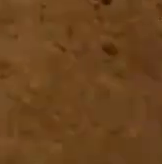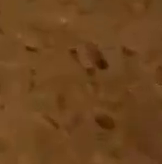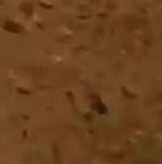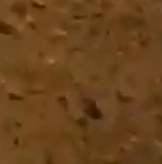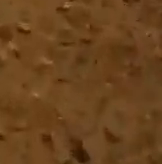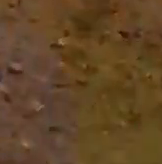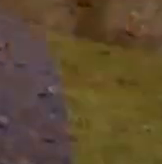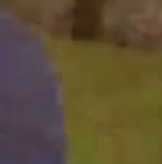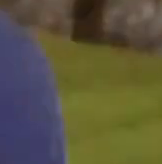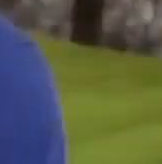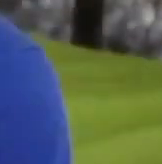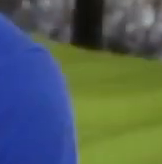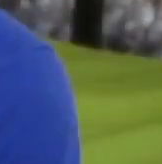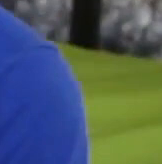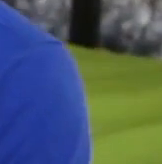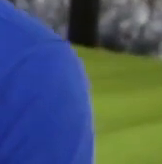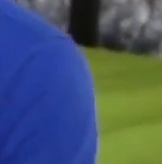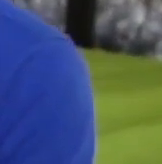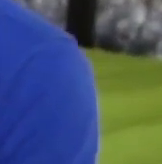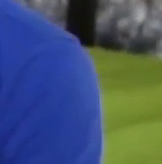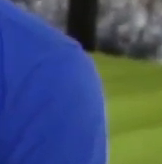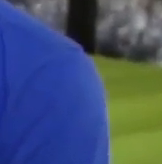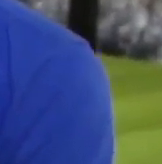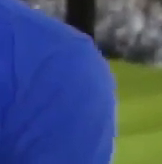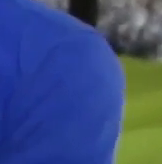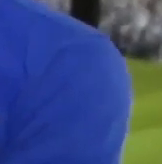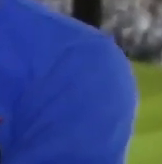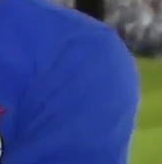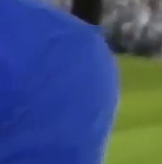Definitive prostheses. Prosthetics.